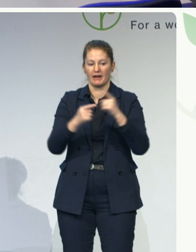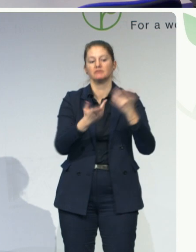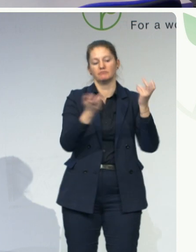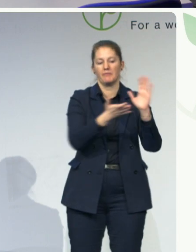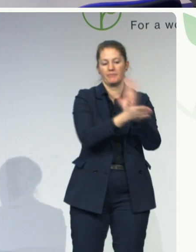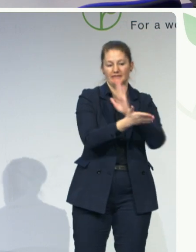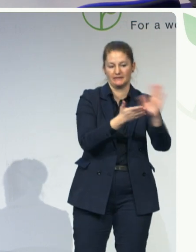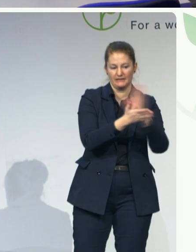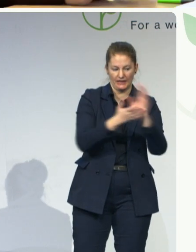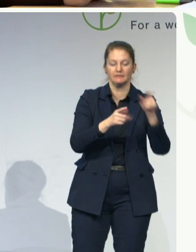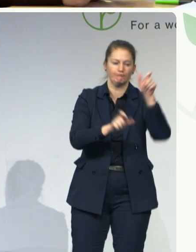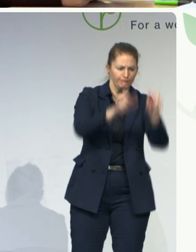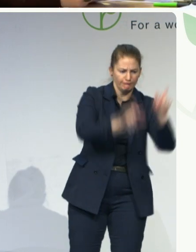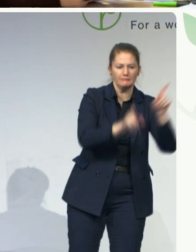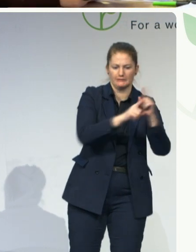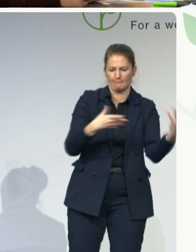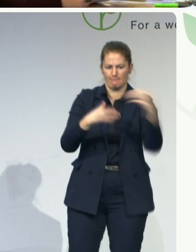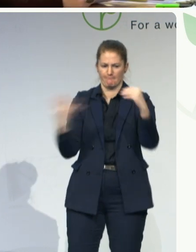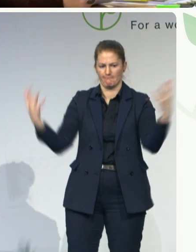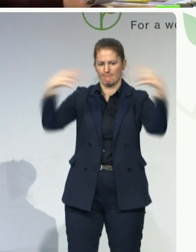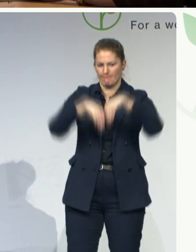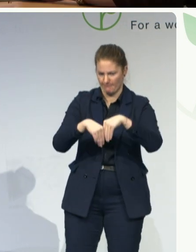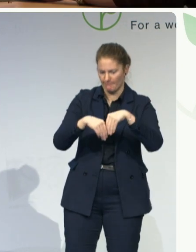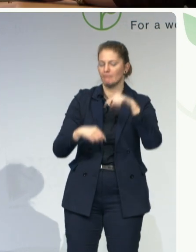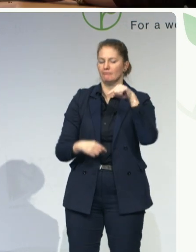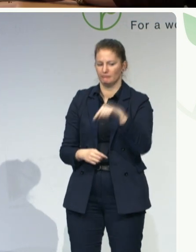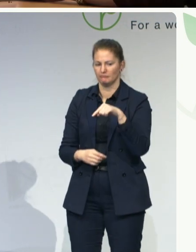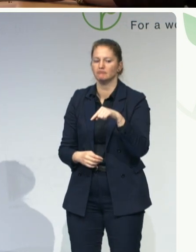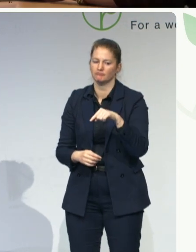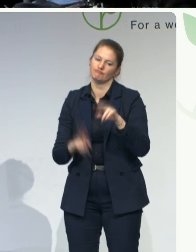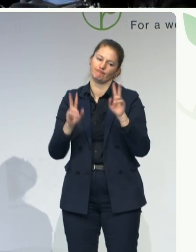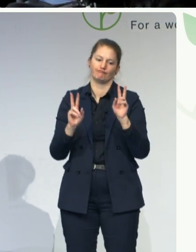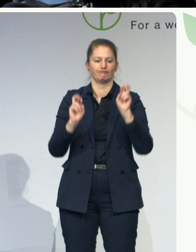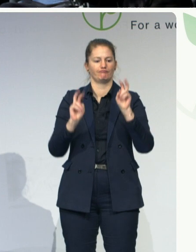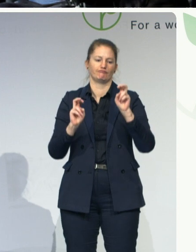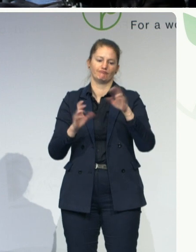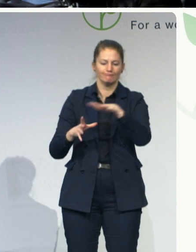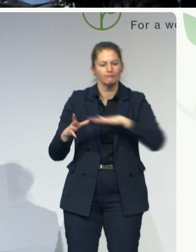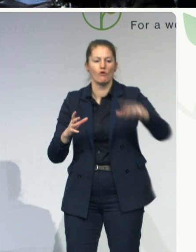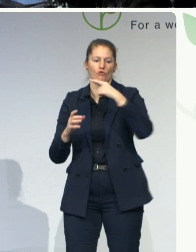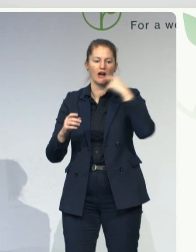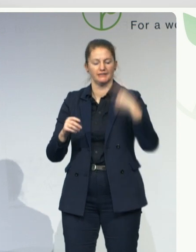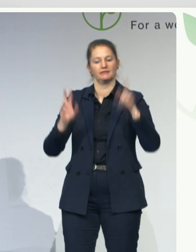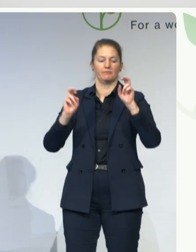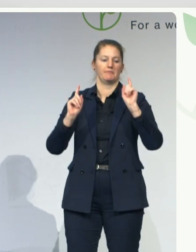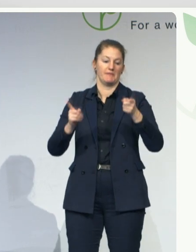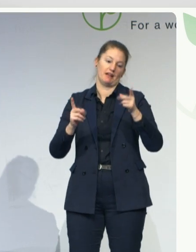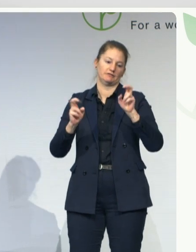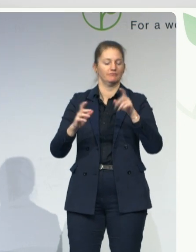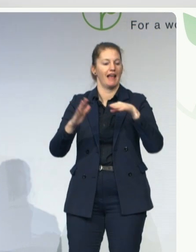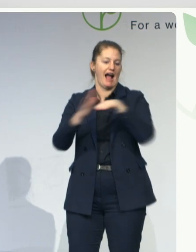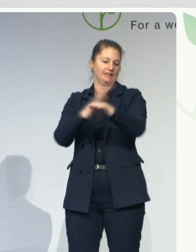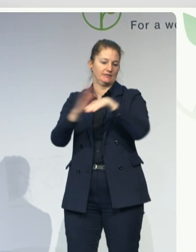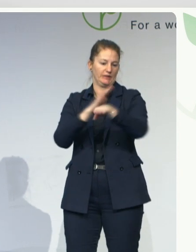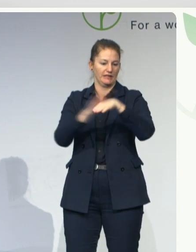environment. In a second step, ARDS initiated a social franchise model to set up expert centers